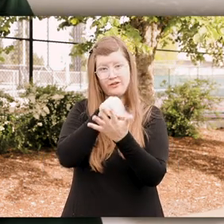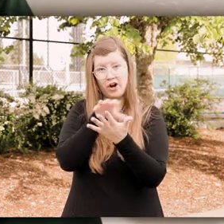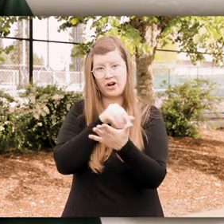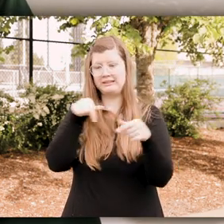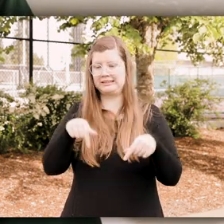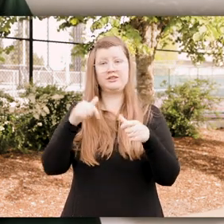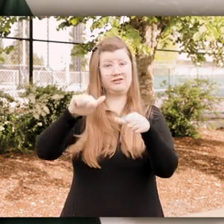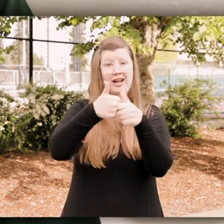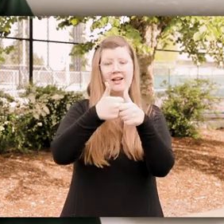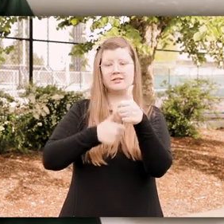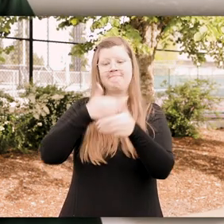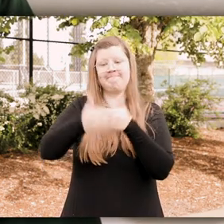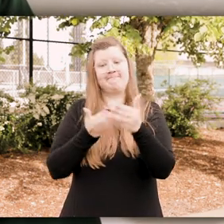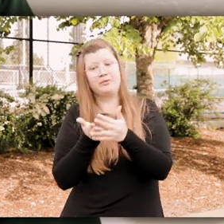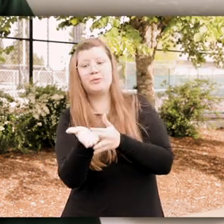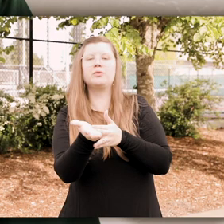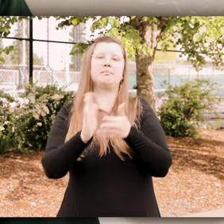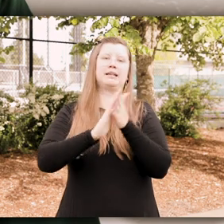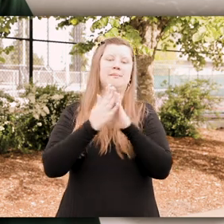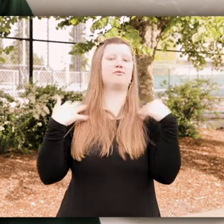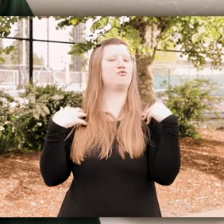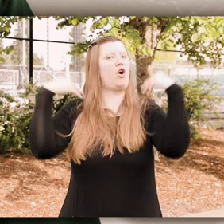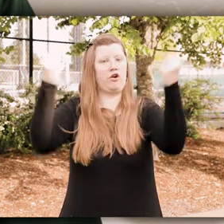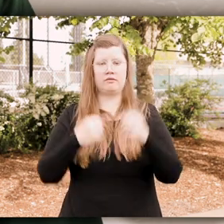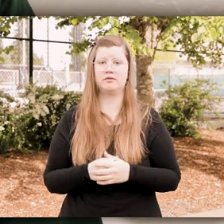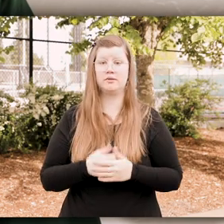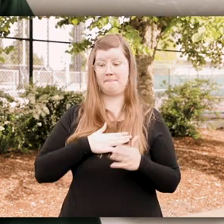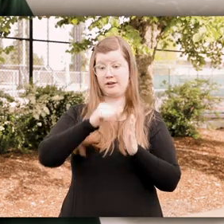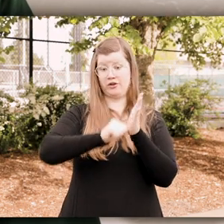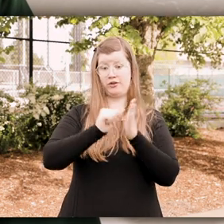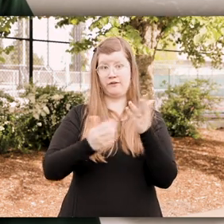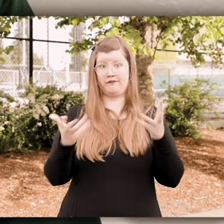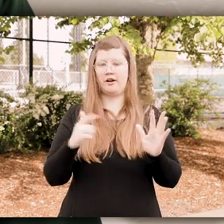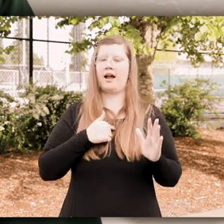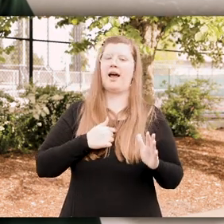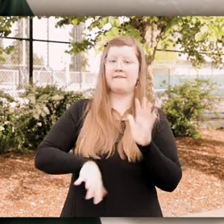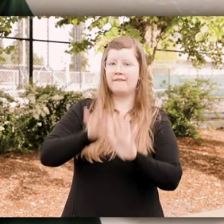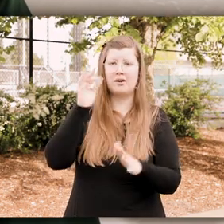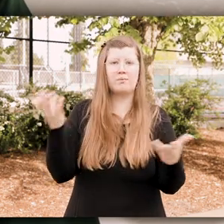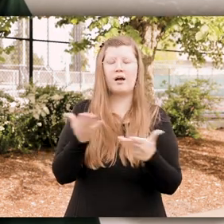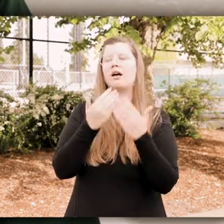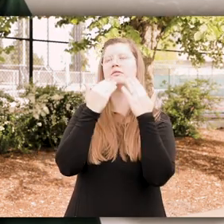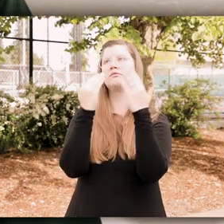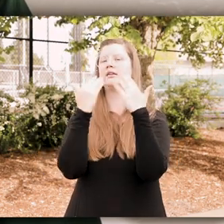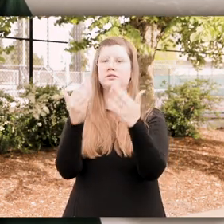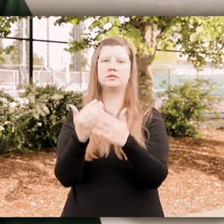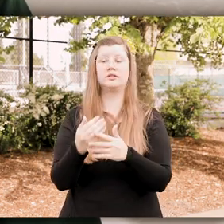it. After my surgery, I learned the value of gratitude, finding that every day I woke up without pain was a gift and not a